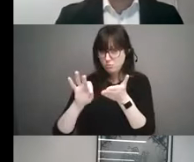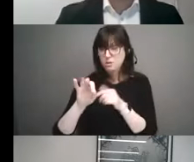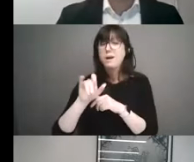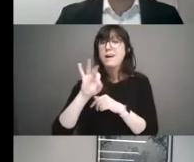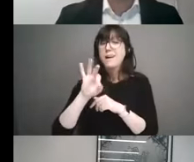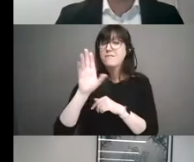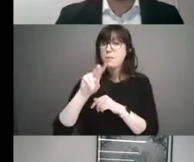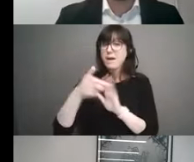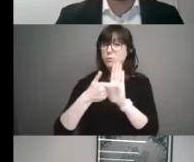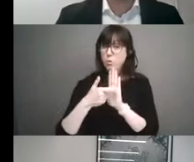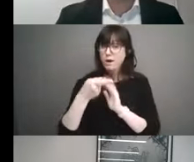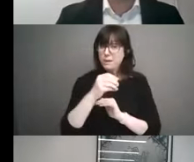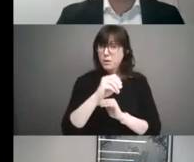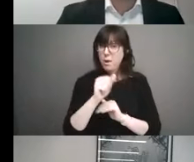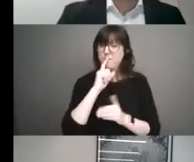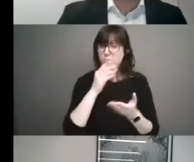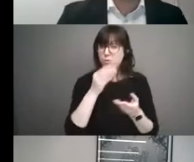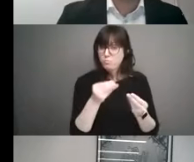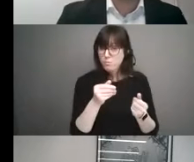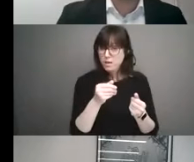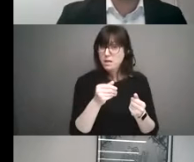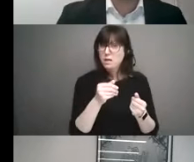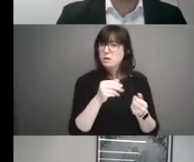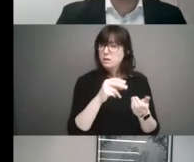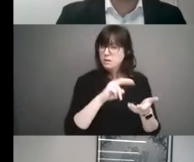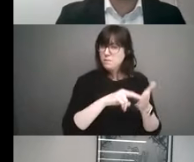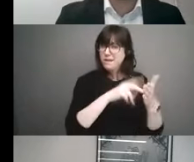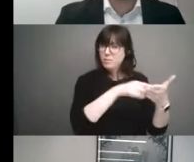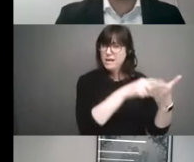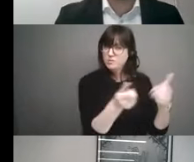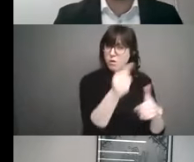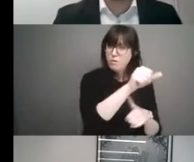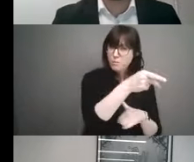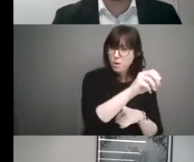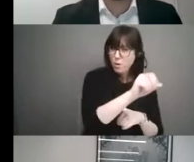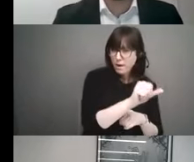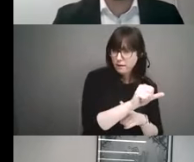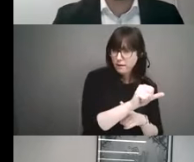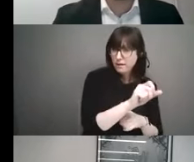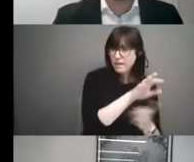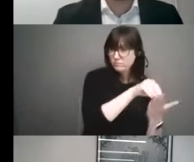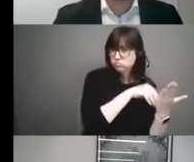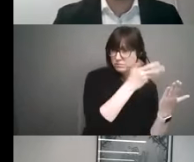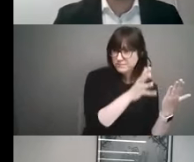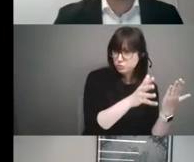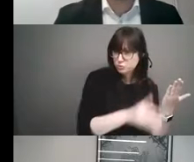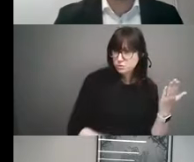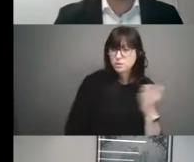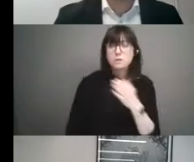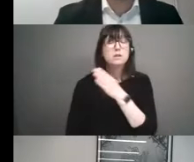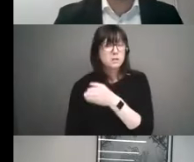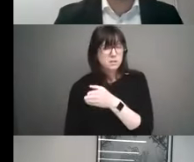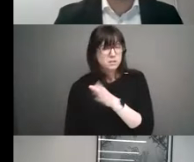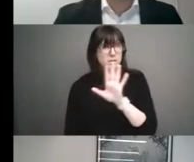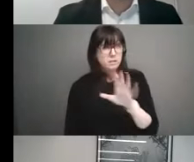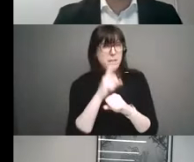POA for property, does it cancel out another POA? Right, so just to make sure I know what we're talking